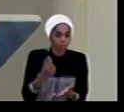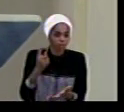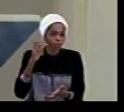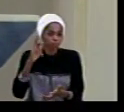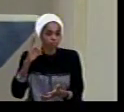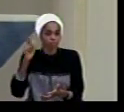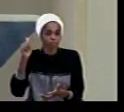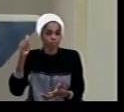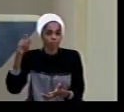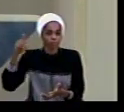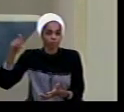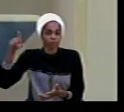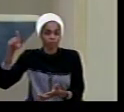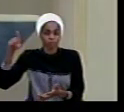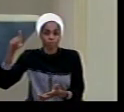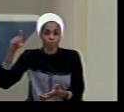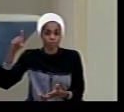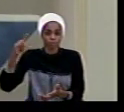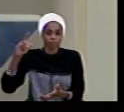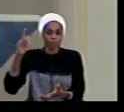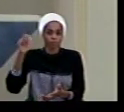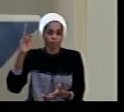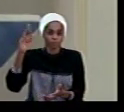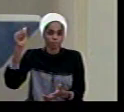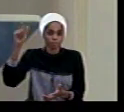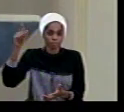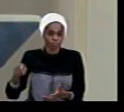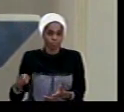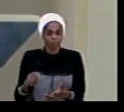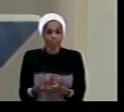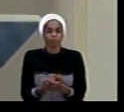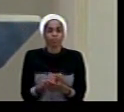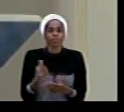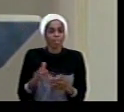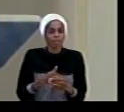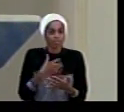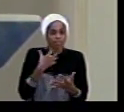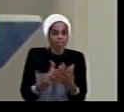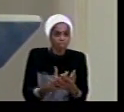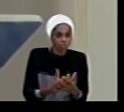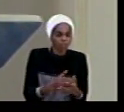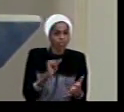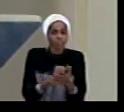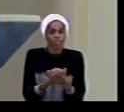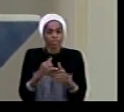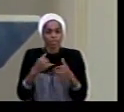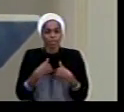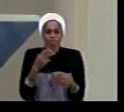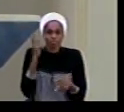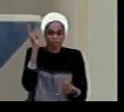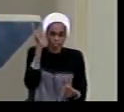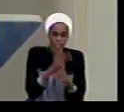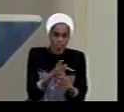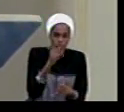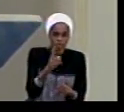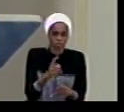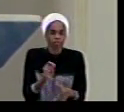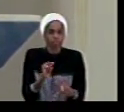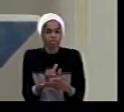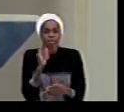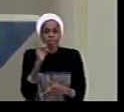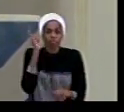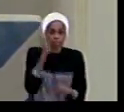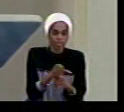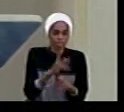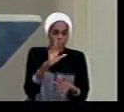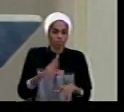Every snare that has let, that has kept you, that has kept your life, that has kept